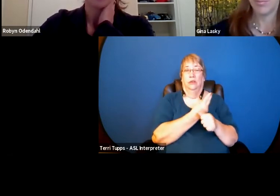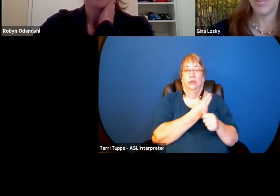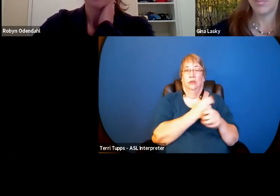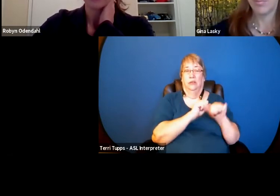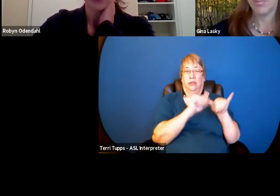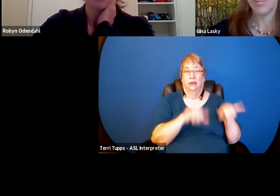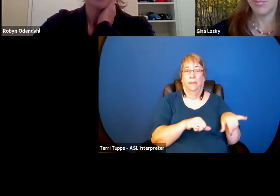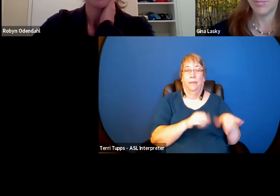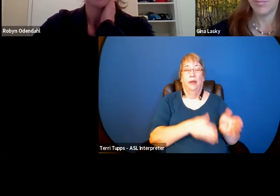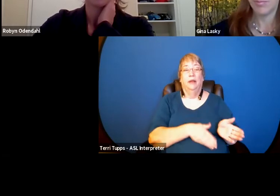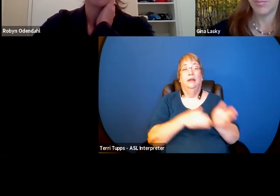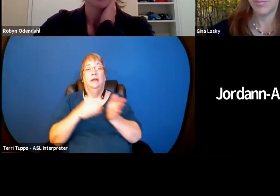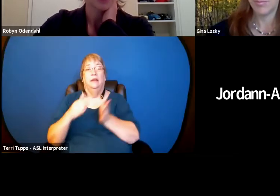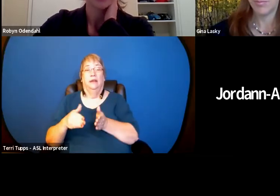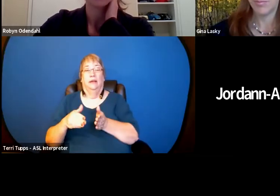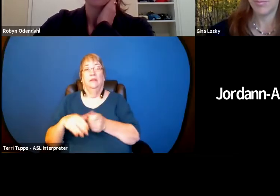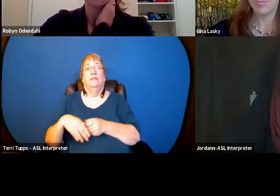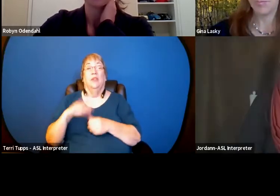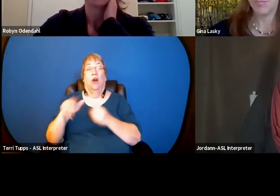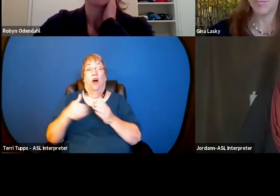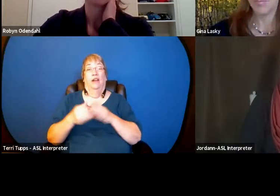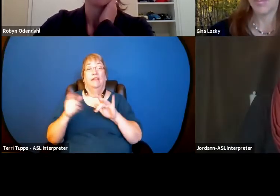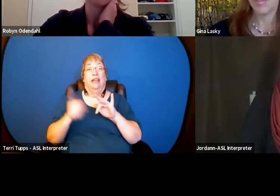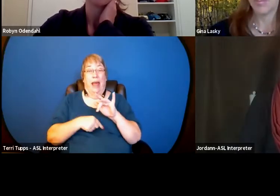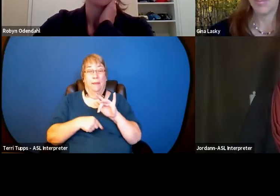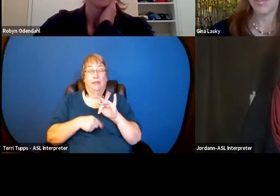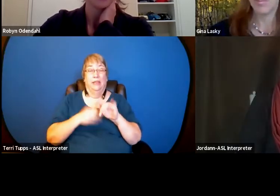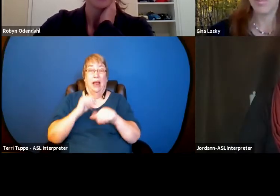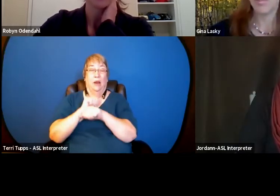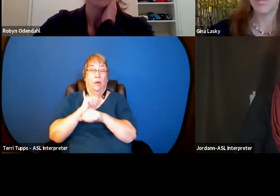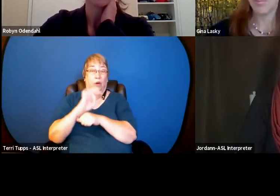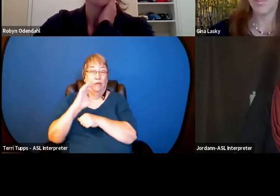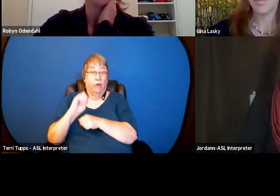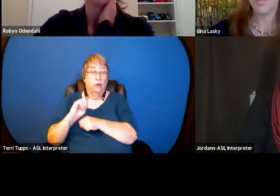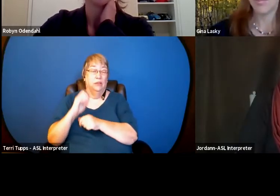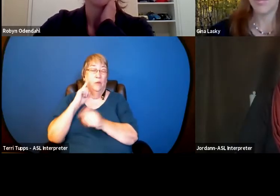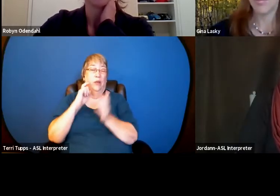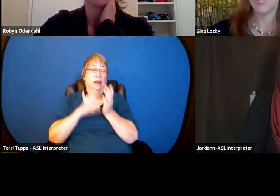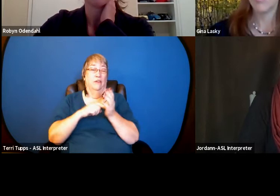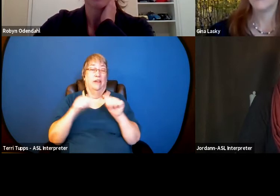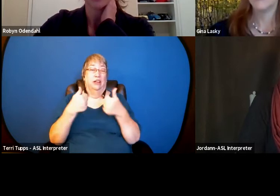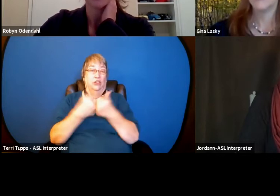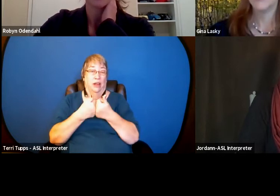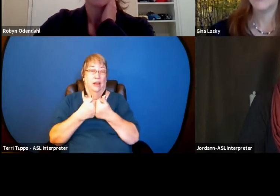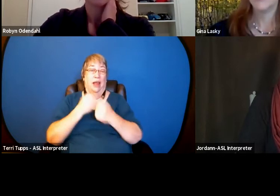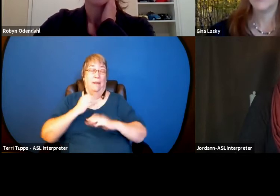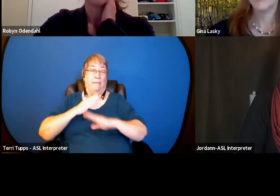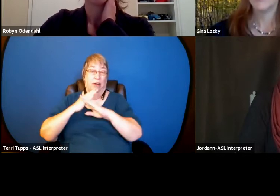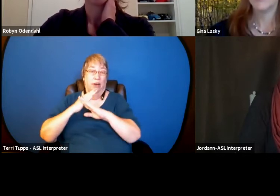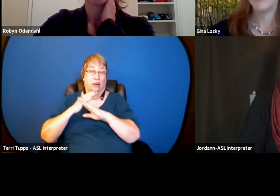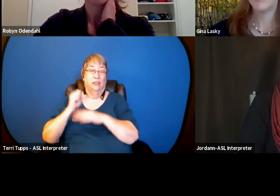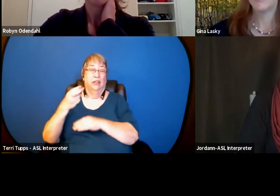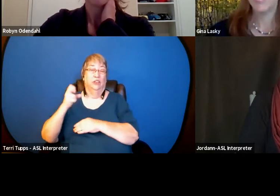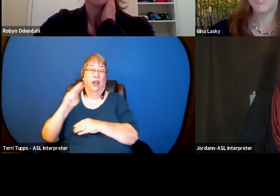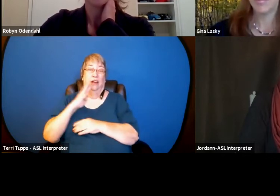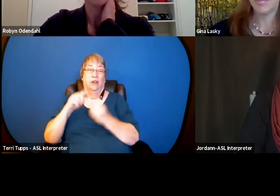Underlying, of course, all of these gaps in services are workforce and social determinant of health barriers and challenges that we heard and Shannon referenced.